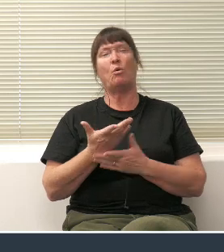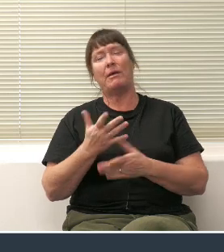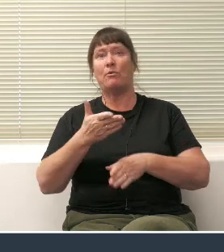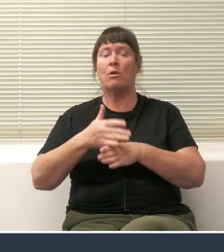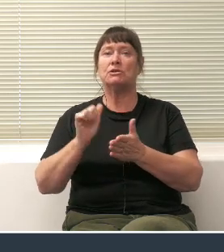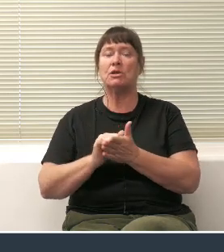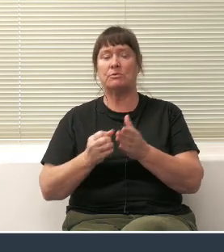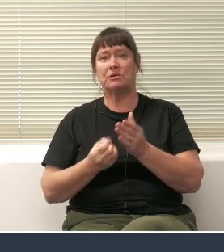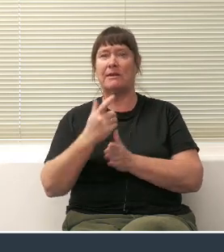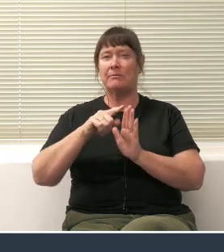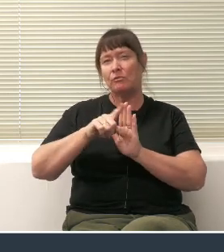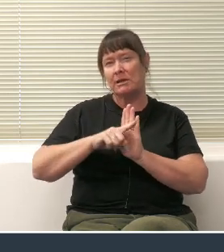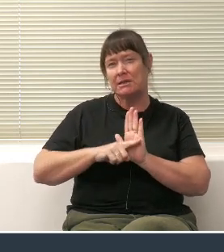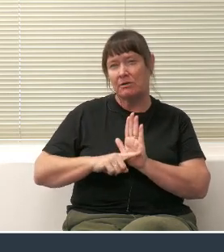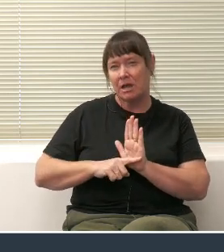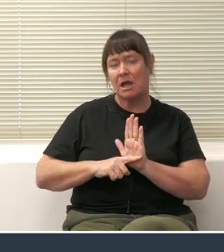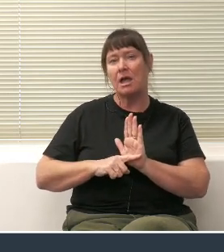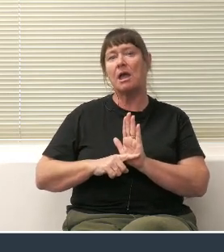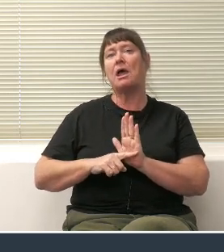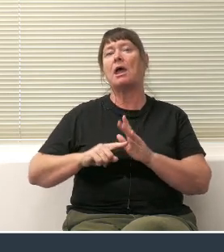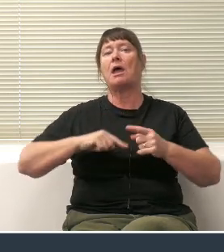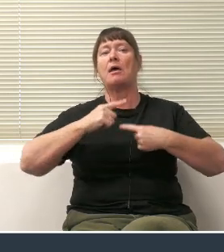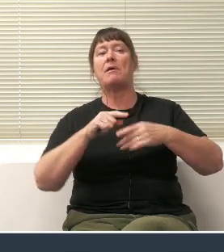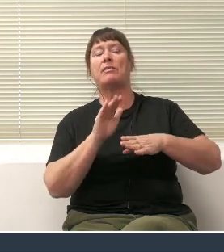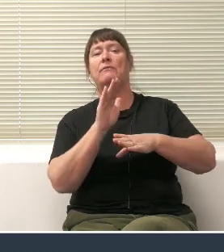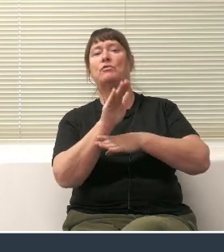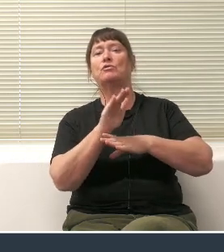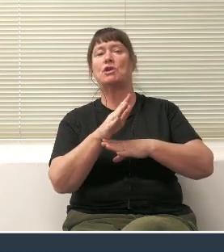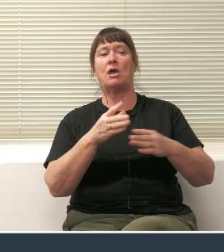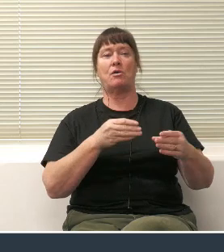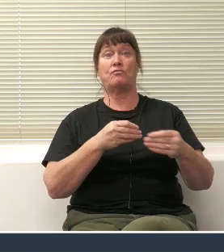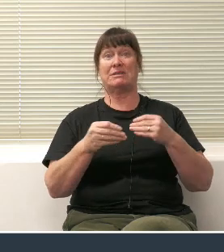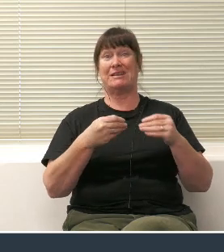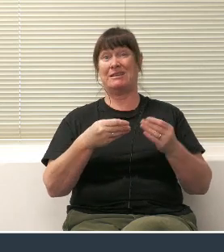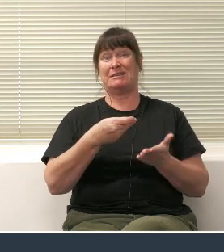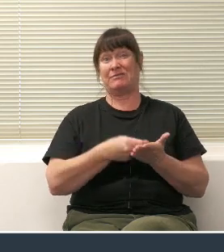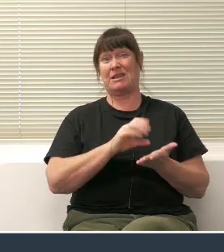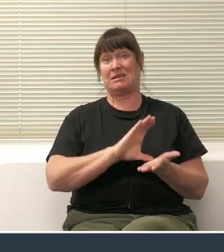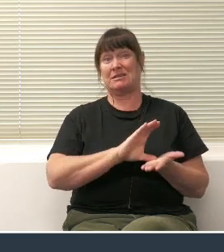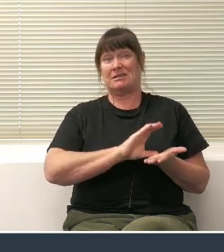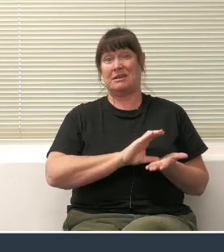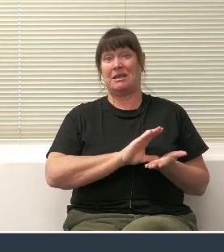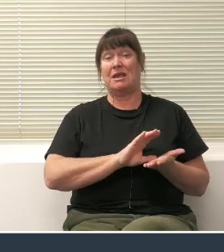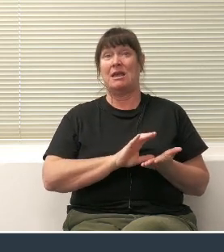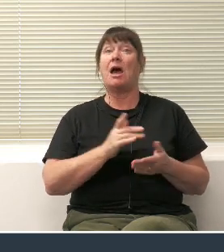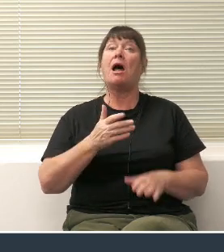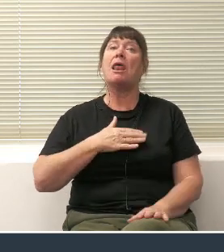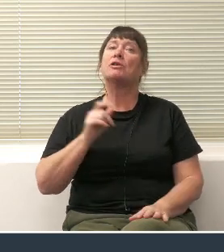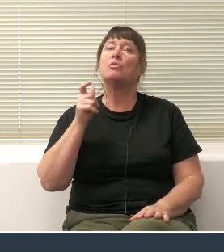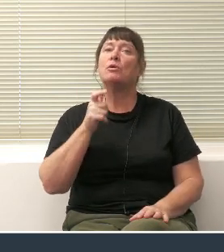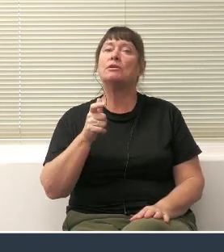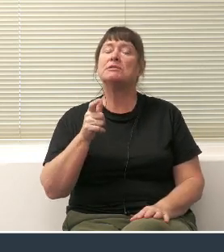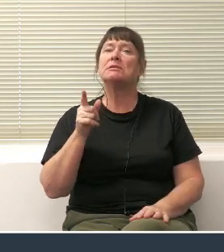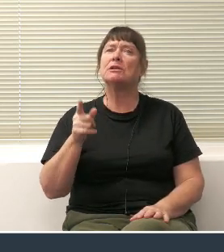to develop the criteria around the future resilience fund. And I liked your words,